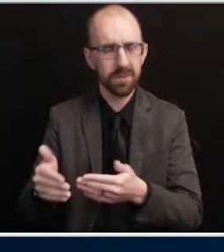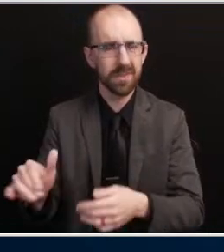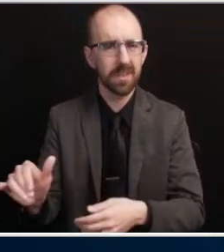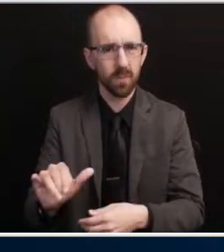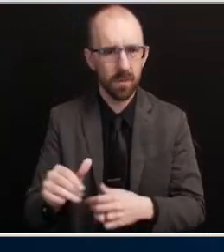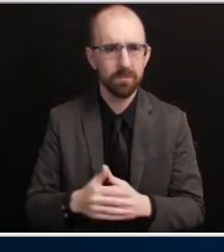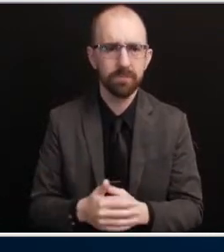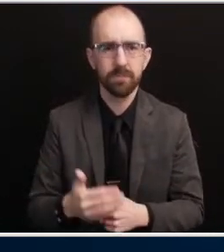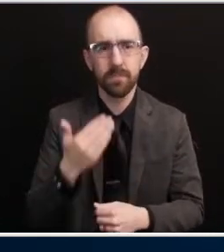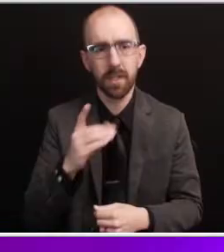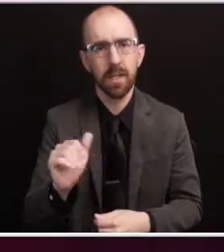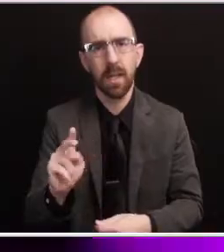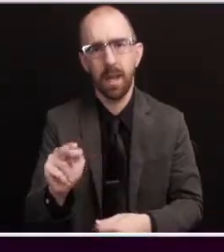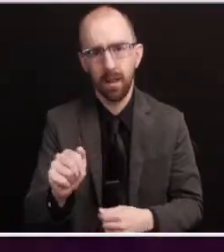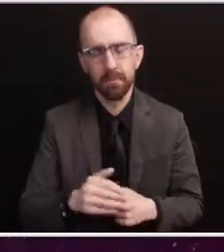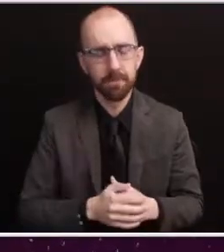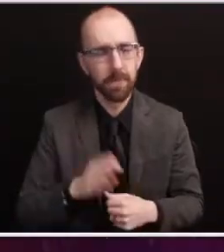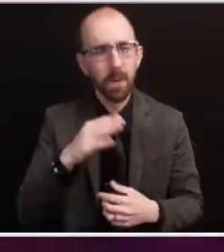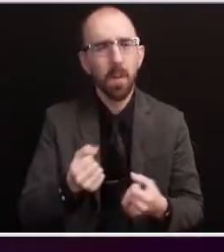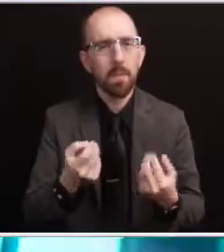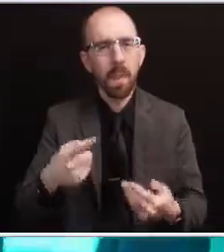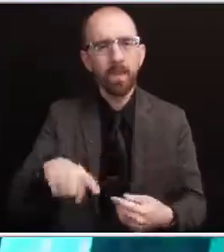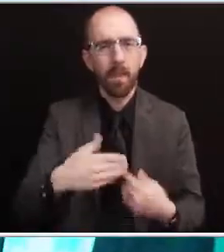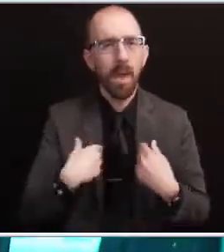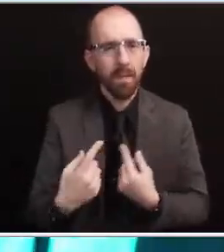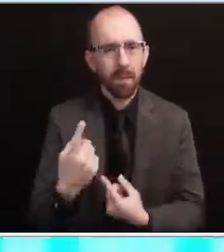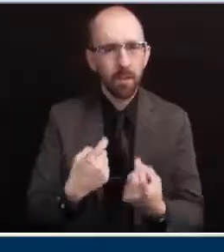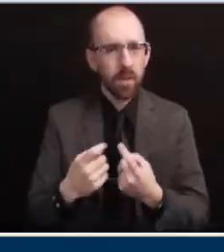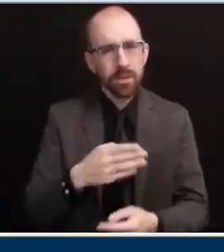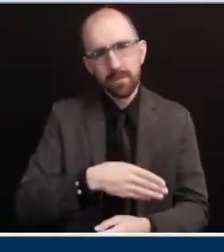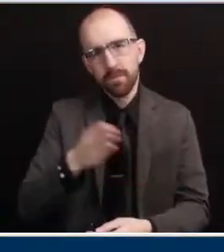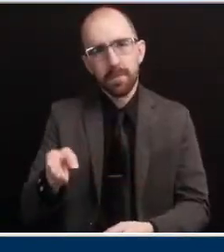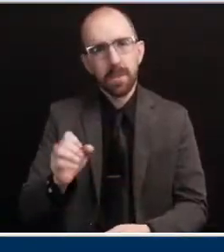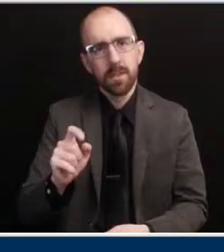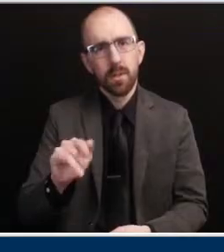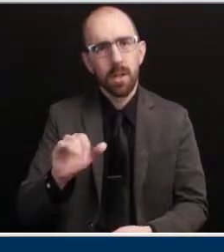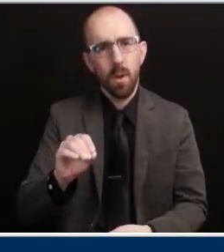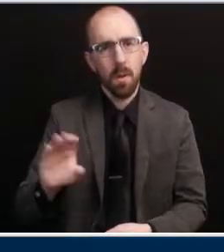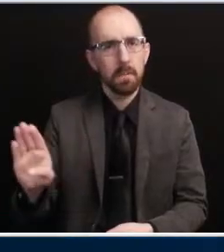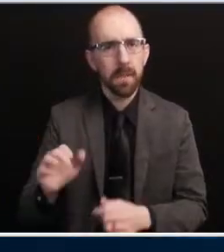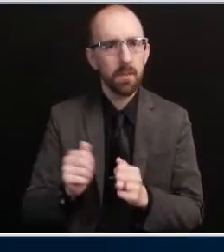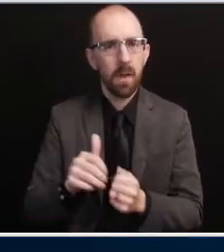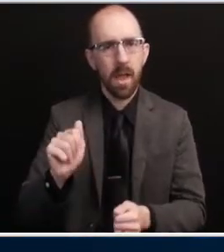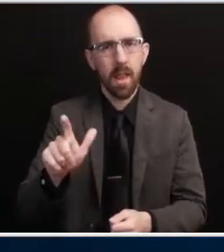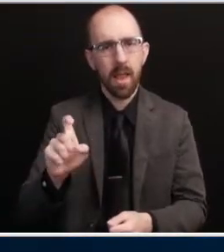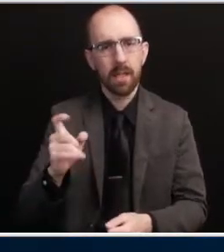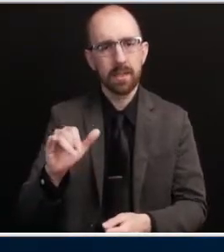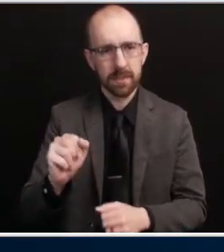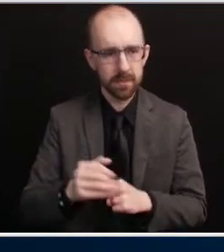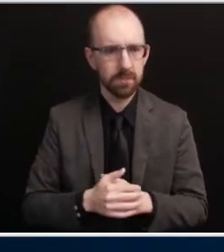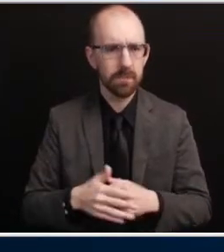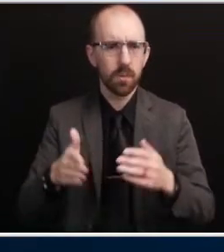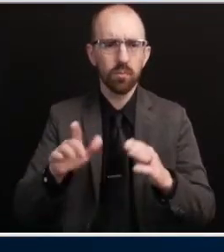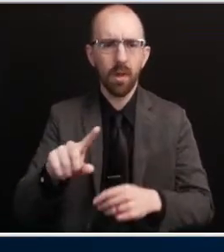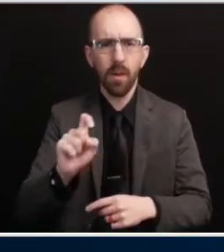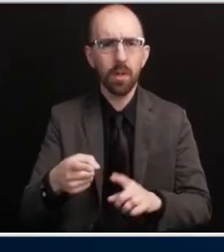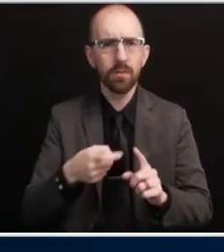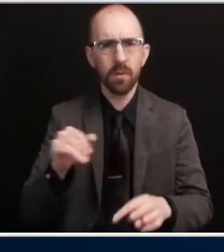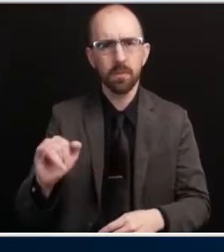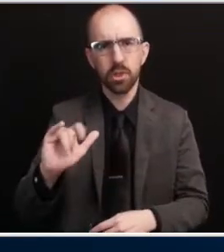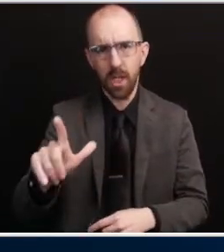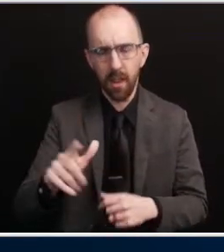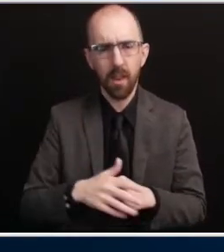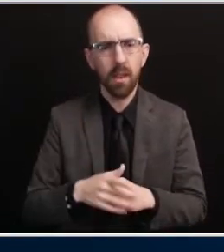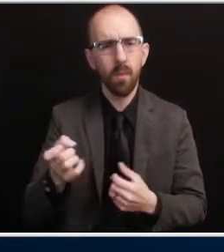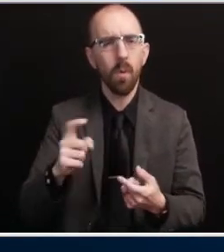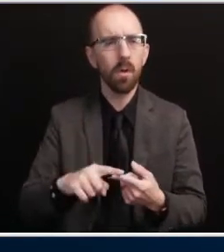Thank you. We know many of you have questions, so let's head to Studio B with Alexis. We have a great question from Jill. Jill wants to